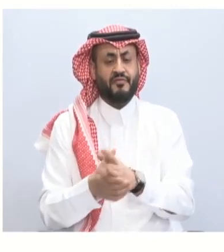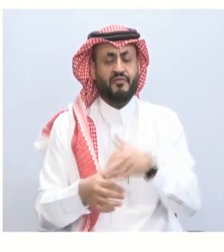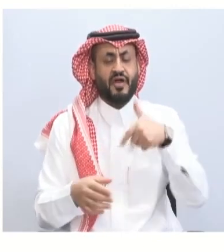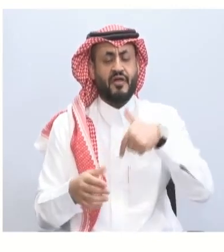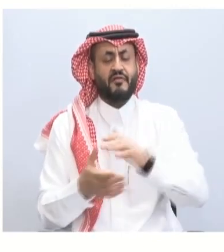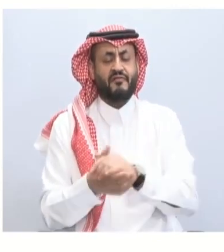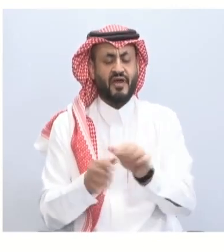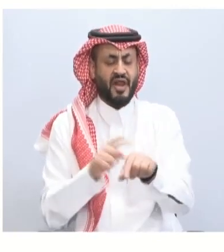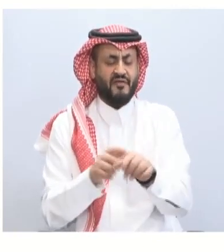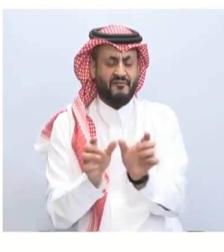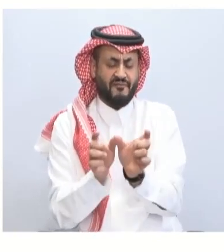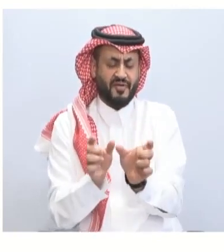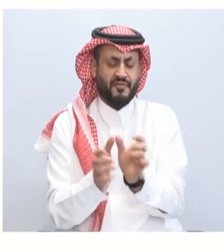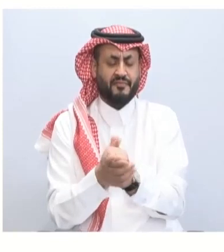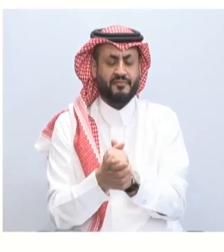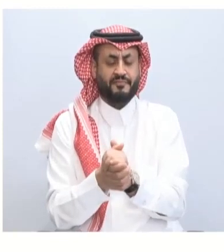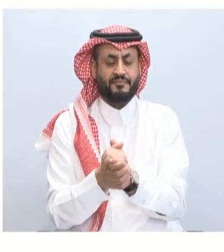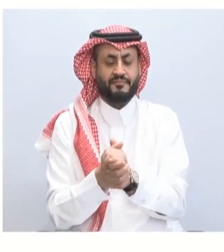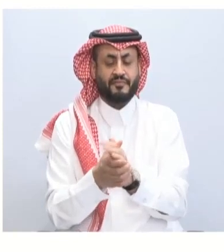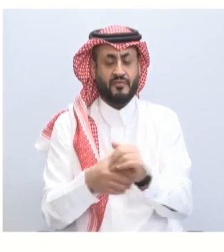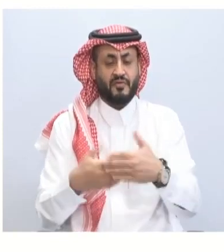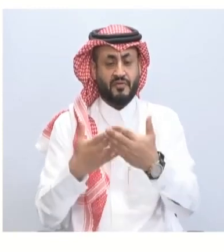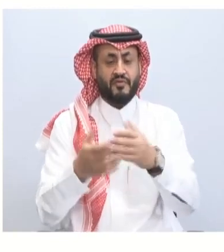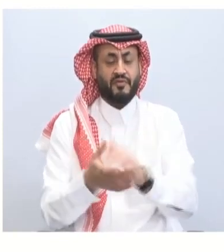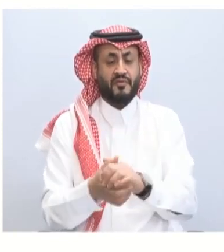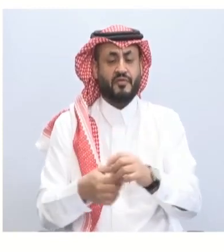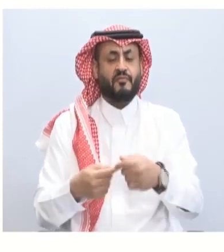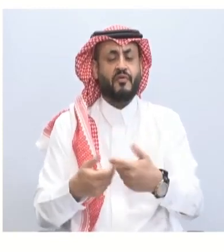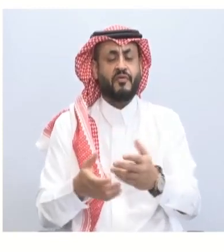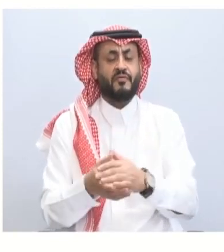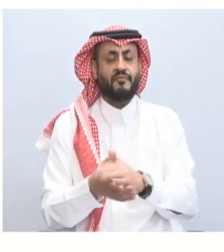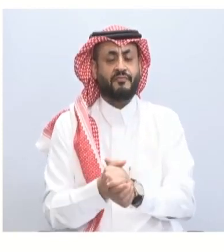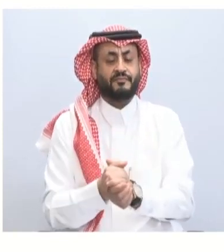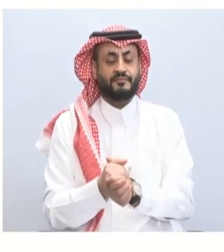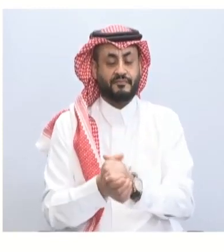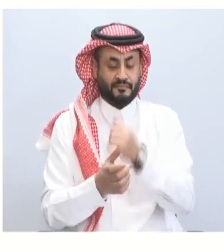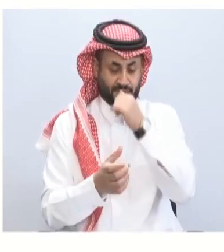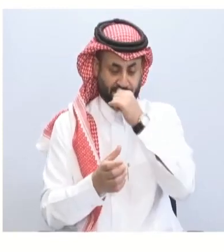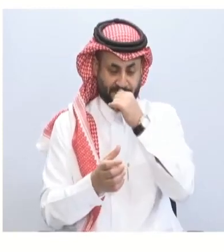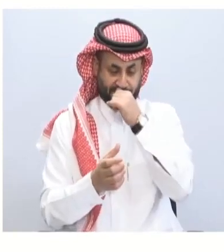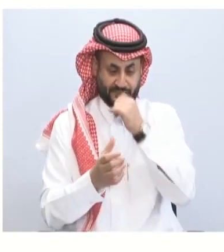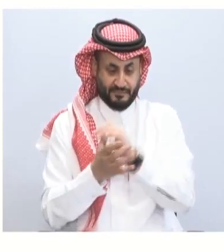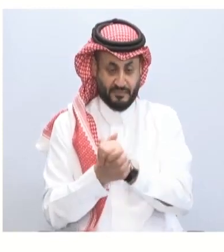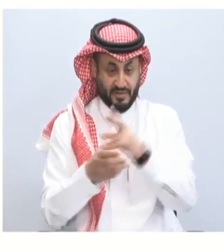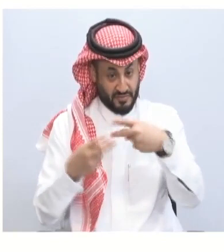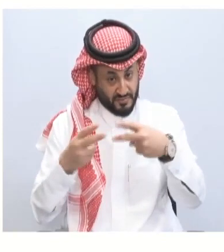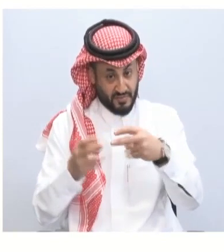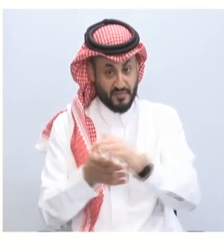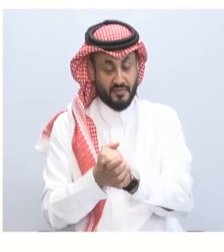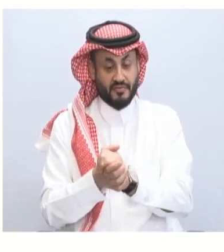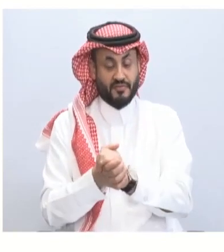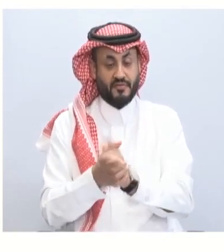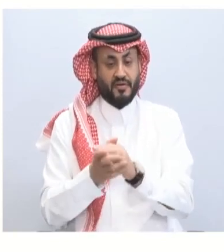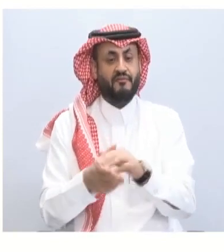of time and undoubtedly provided the input and information needed. So here we agree that yes, we have